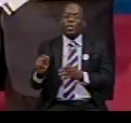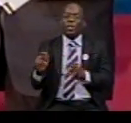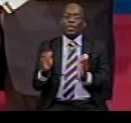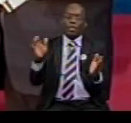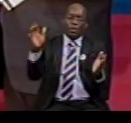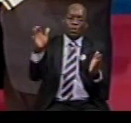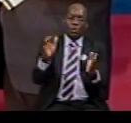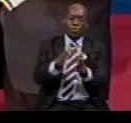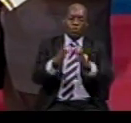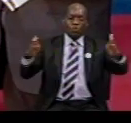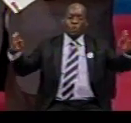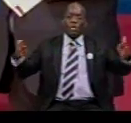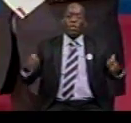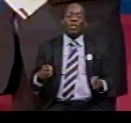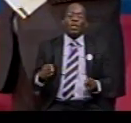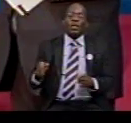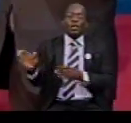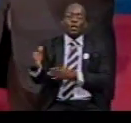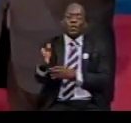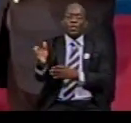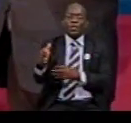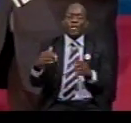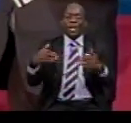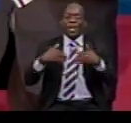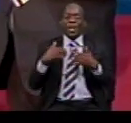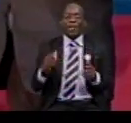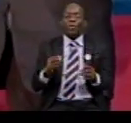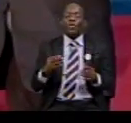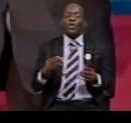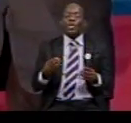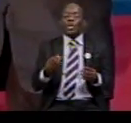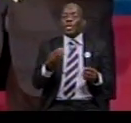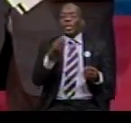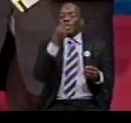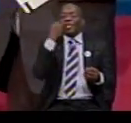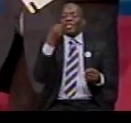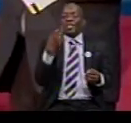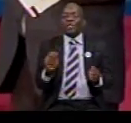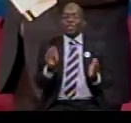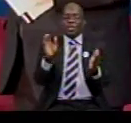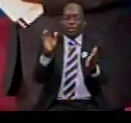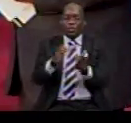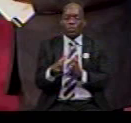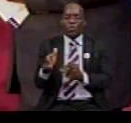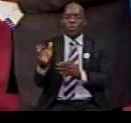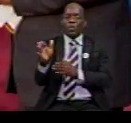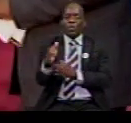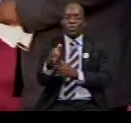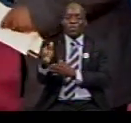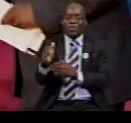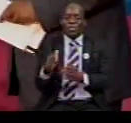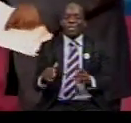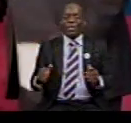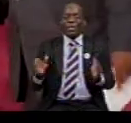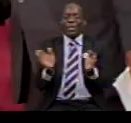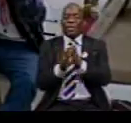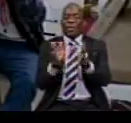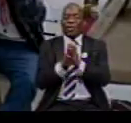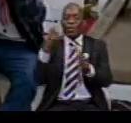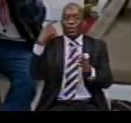fish. Praise the Lord. Tonight, you will be the next miracle we give up. Put your hands together.